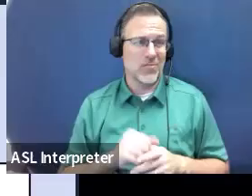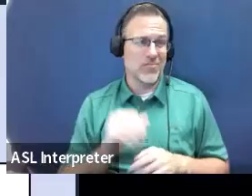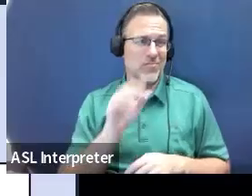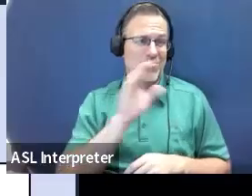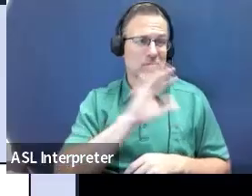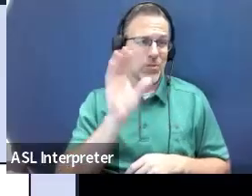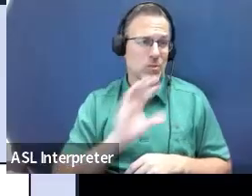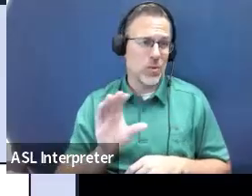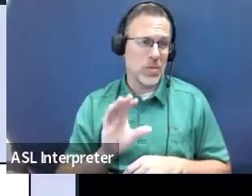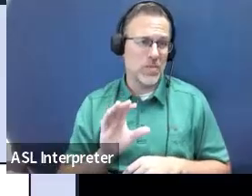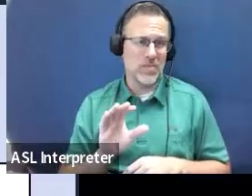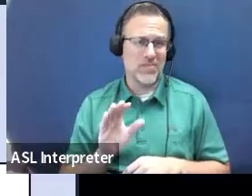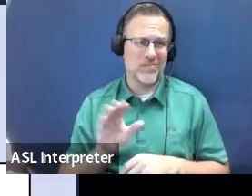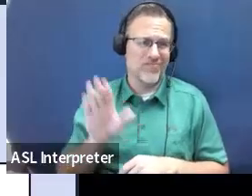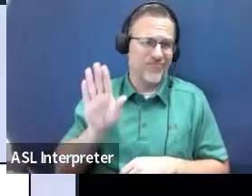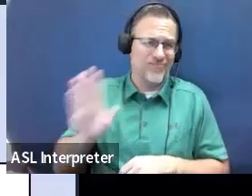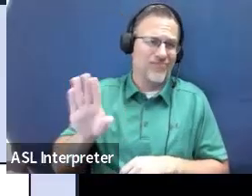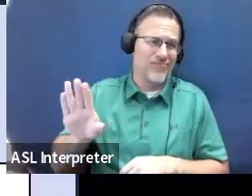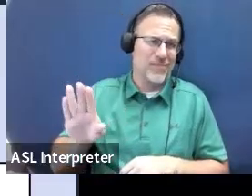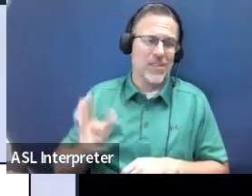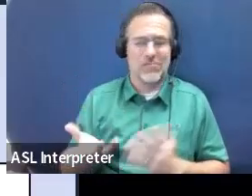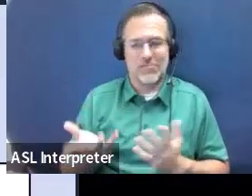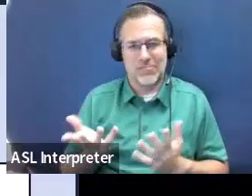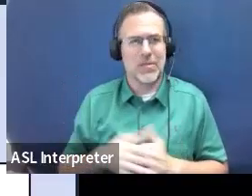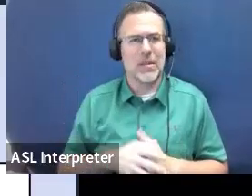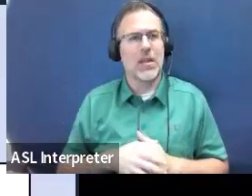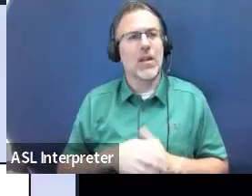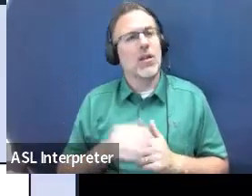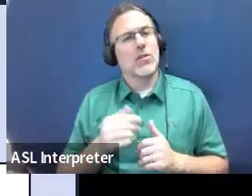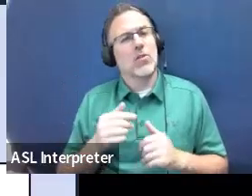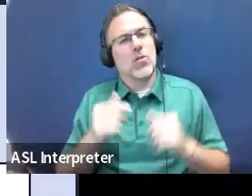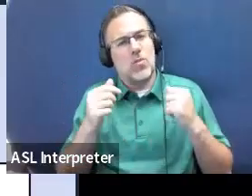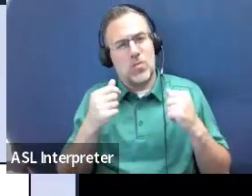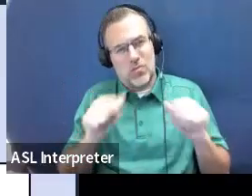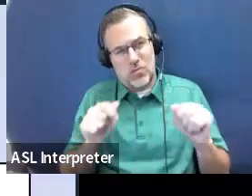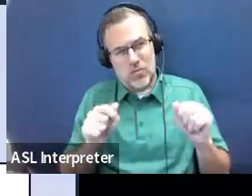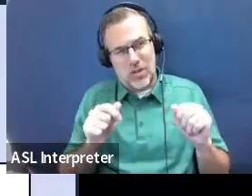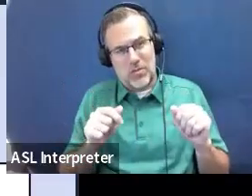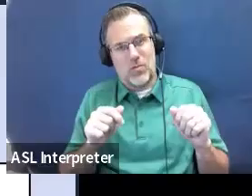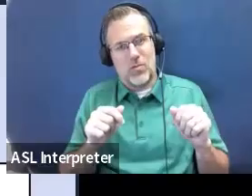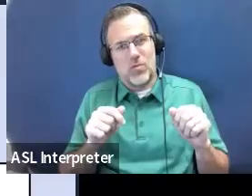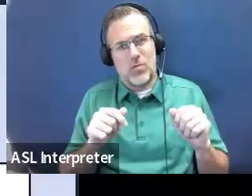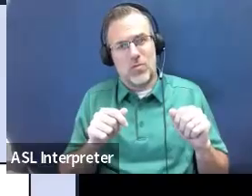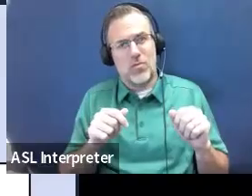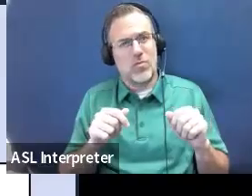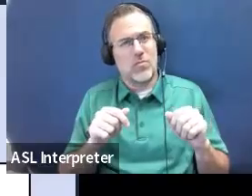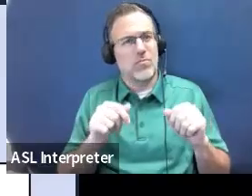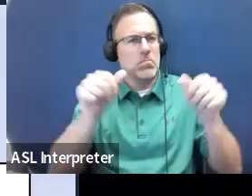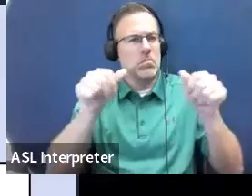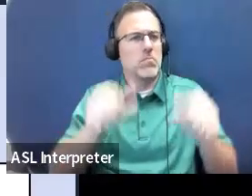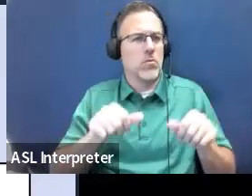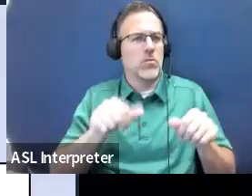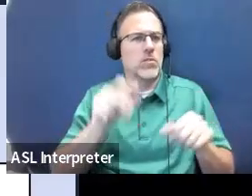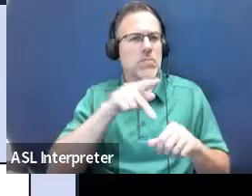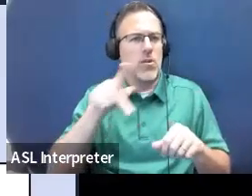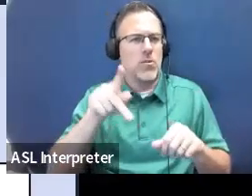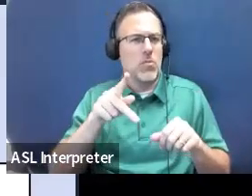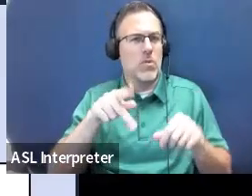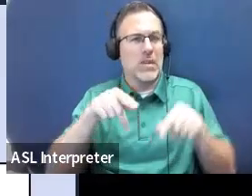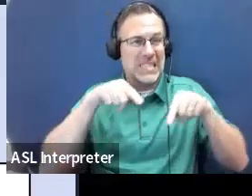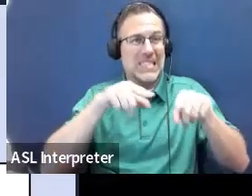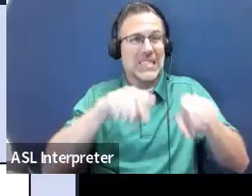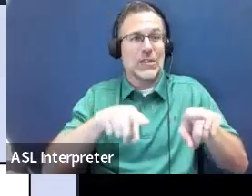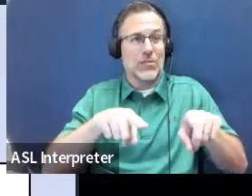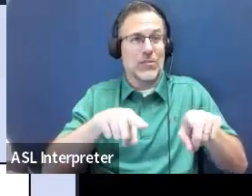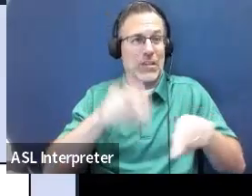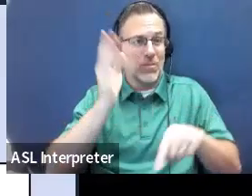works and things like that. So we try to make them available during the presentation. We just wish it